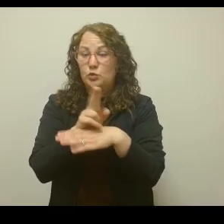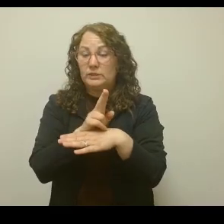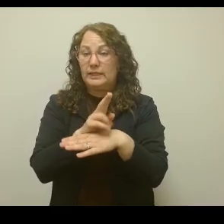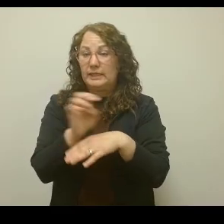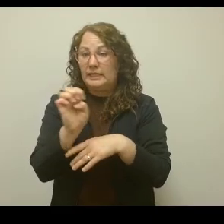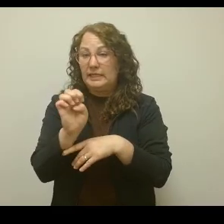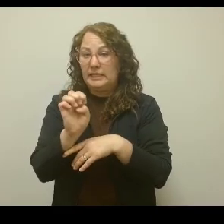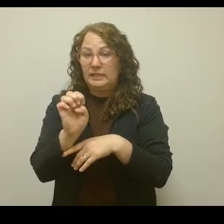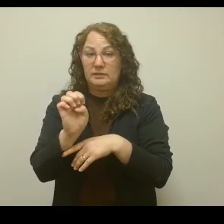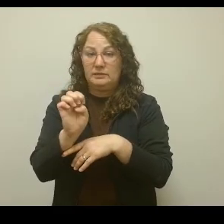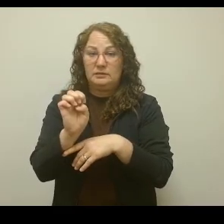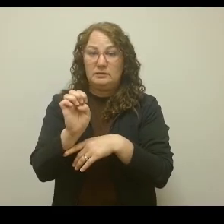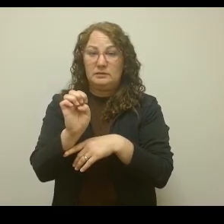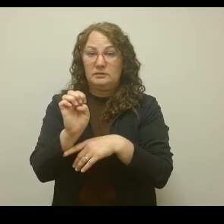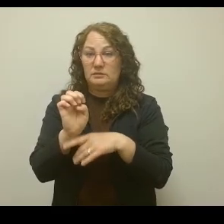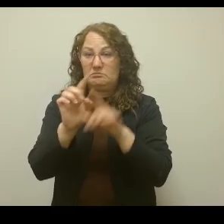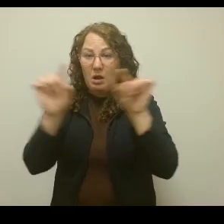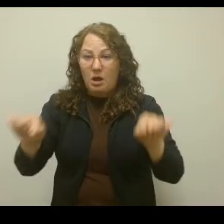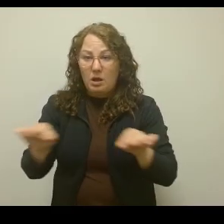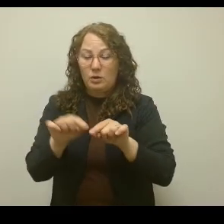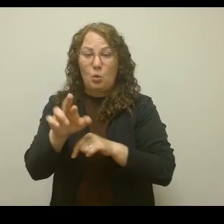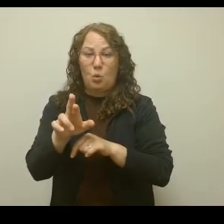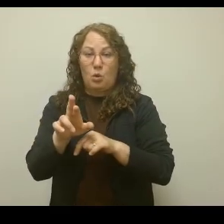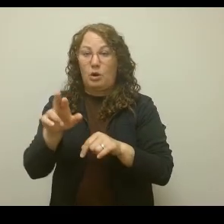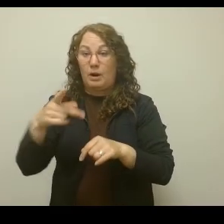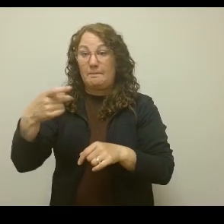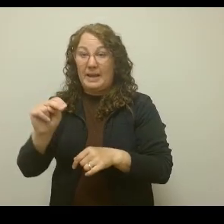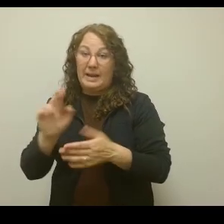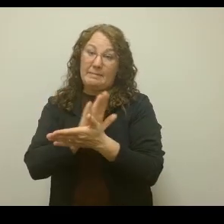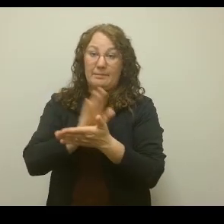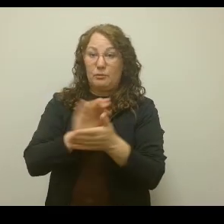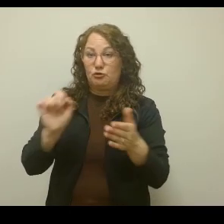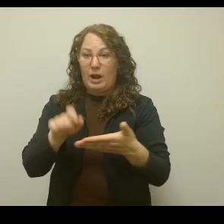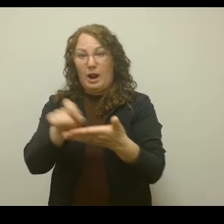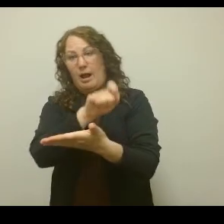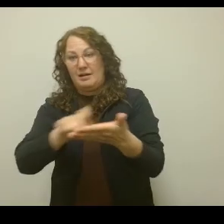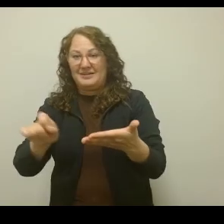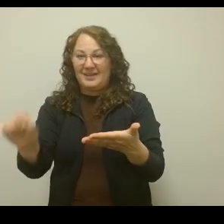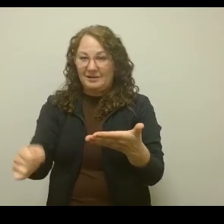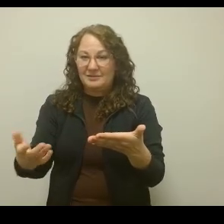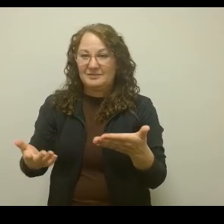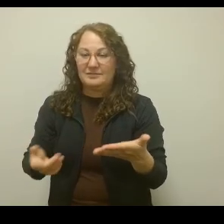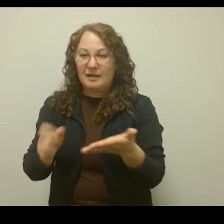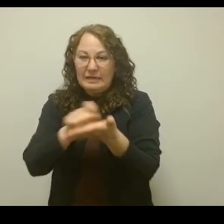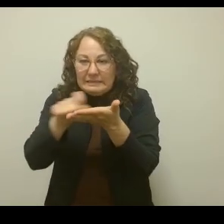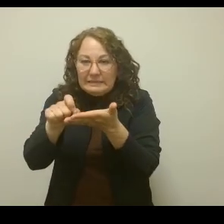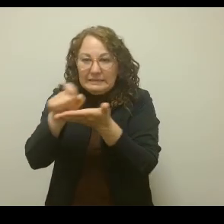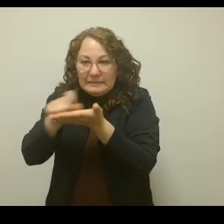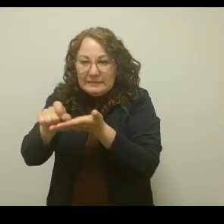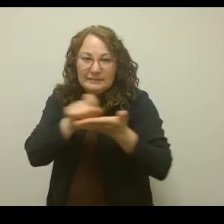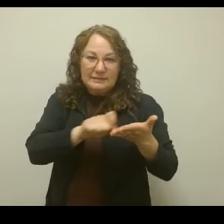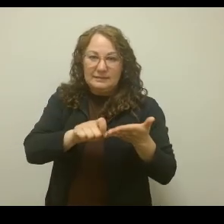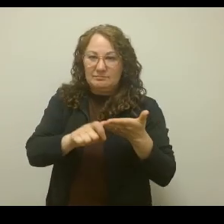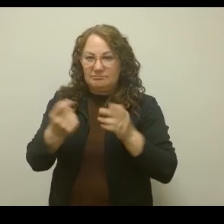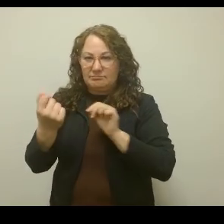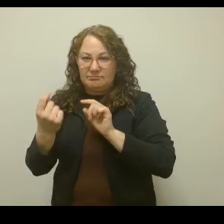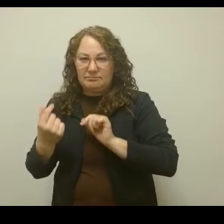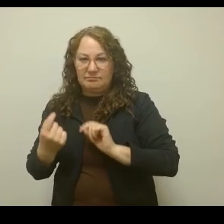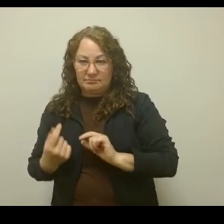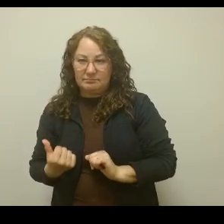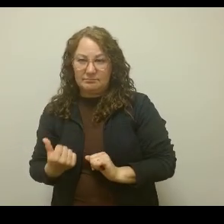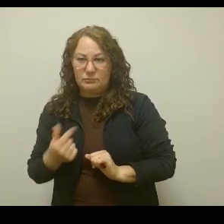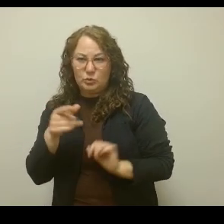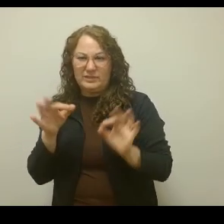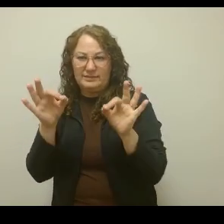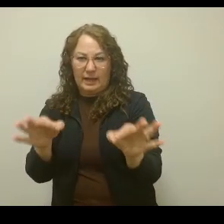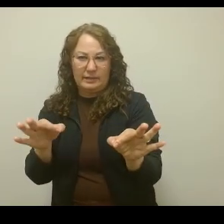version, or even if you have a pen and paper. Of course, you can cross out sections of the text that you decide